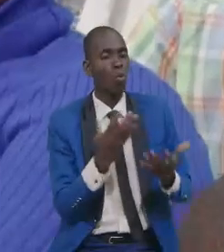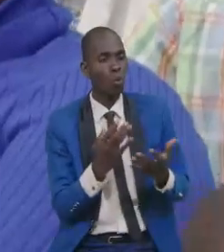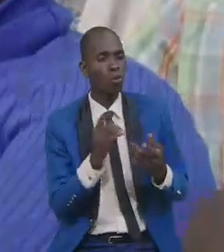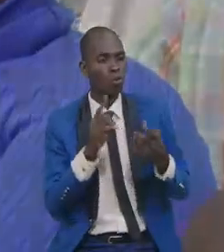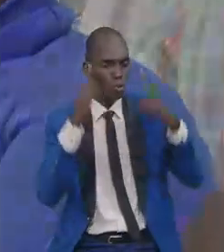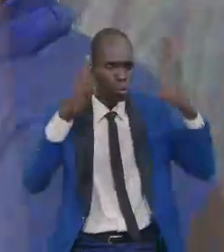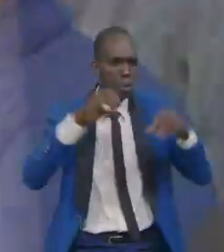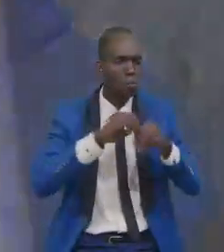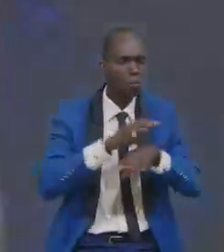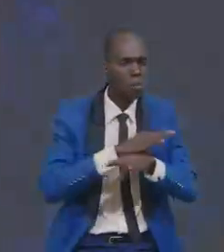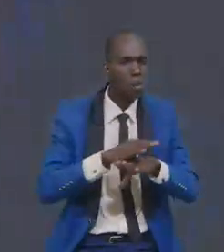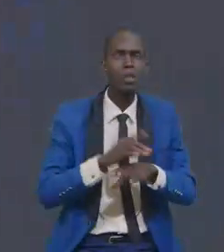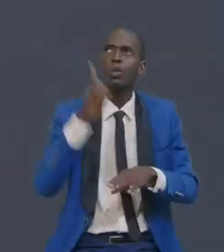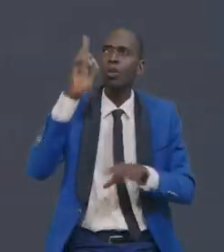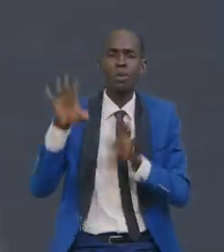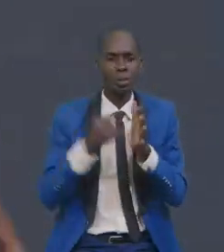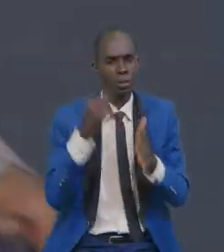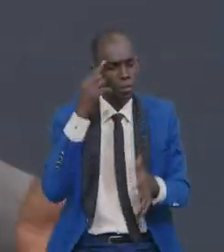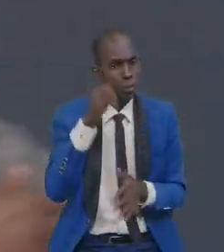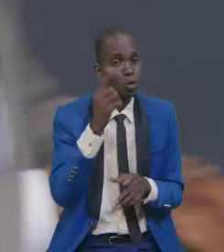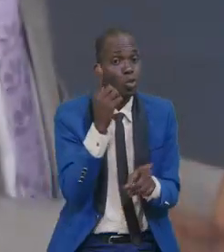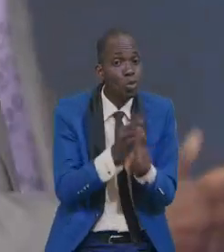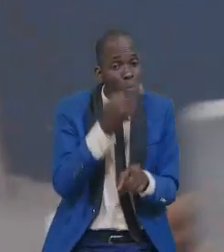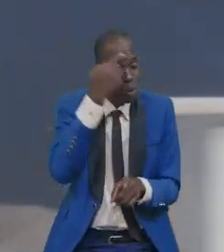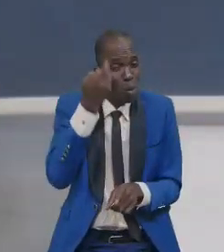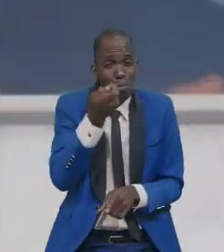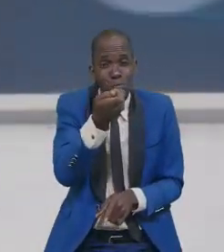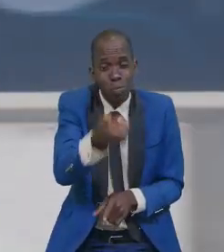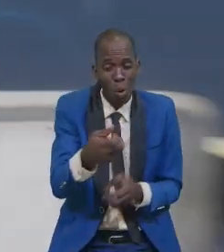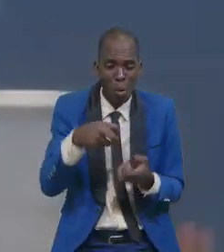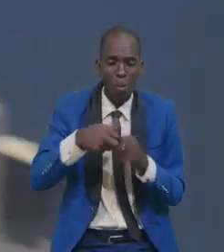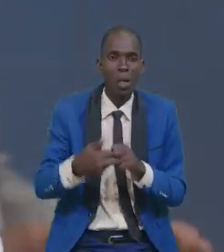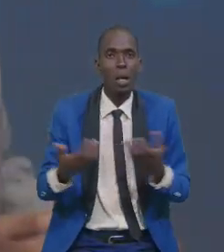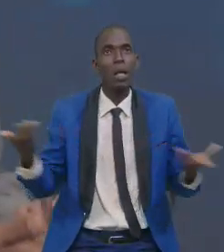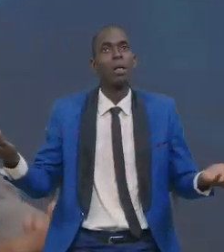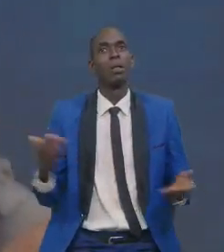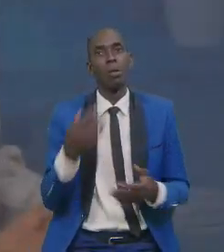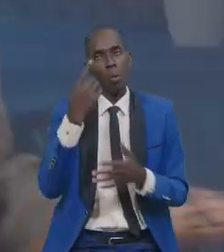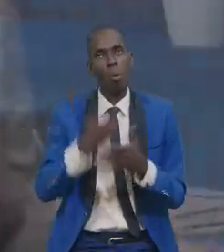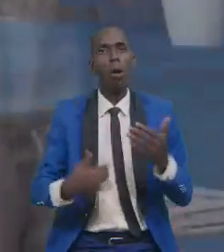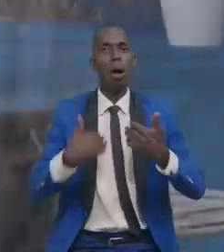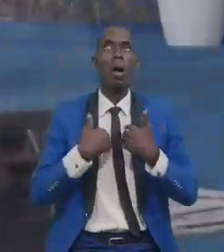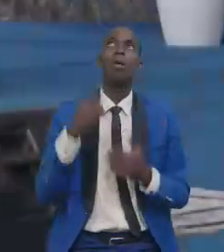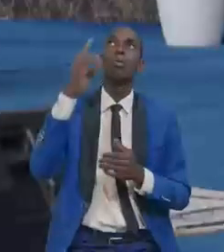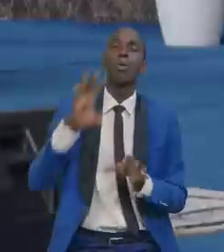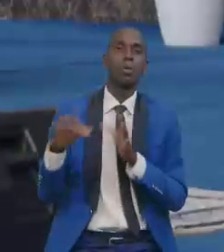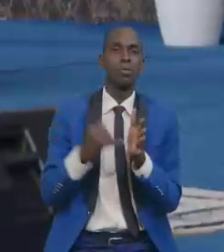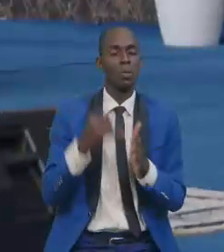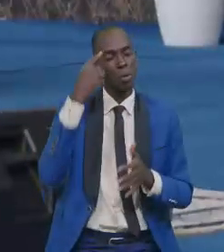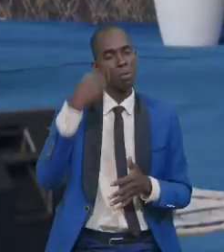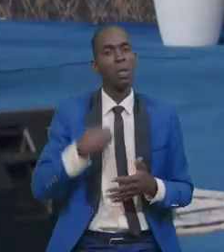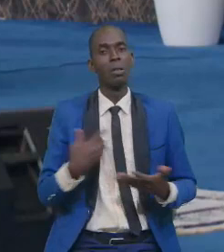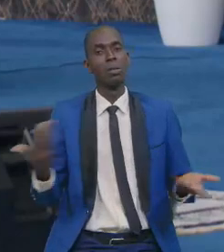of the small challenge remaining, they said, why has he brought us up out of Egypt to die in